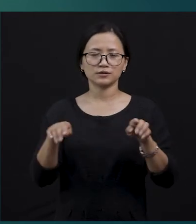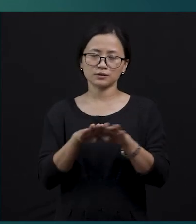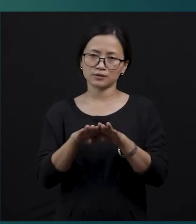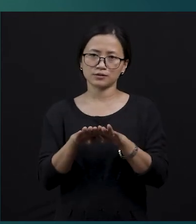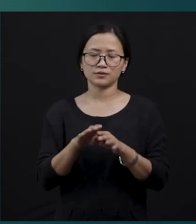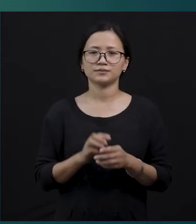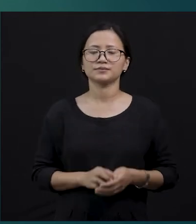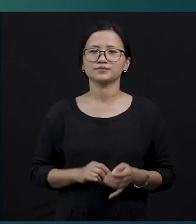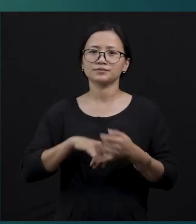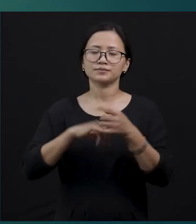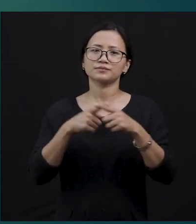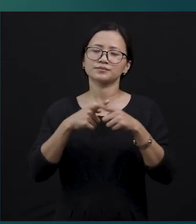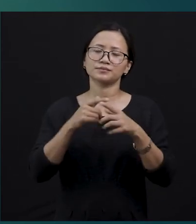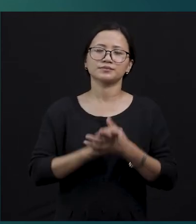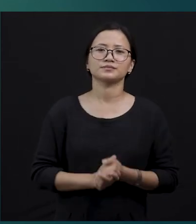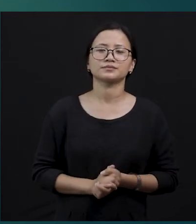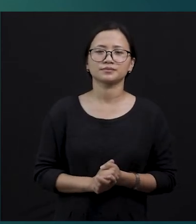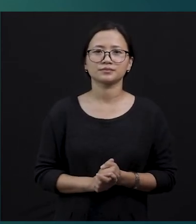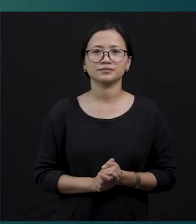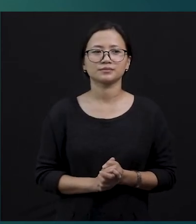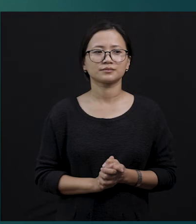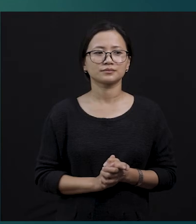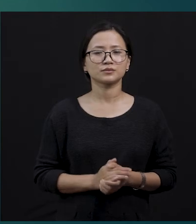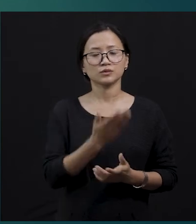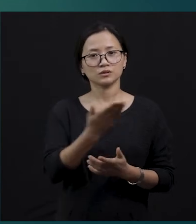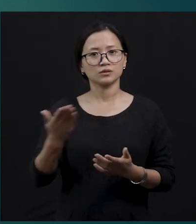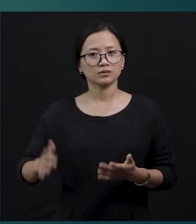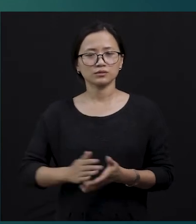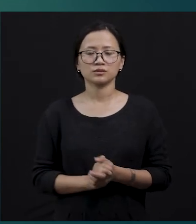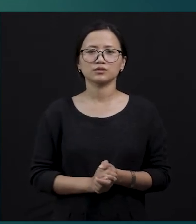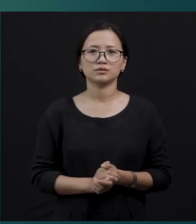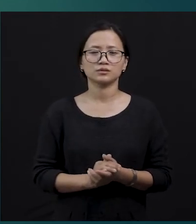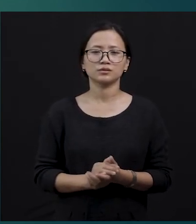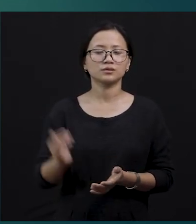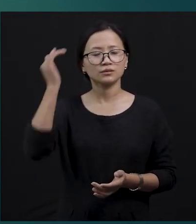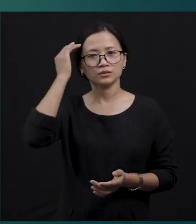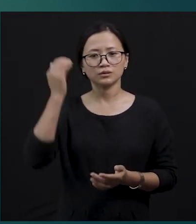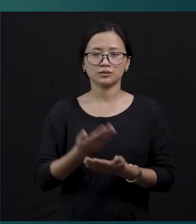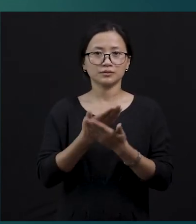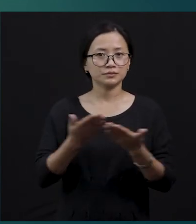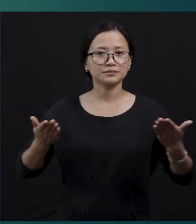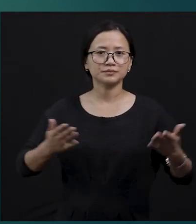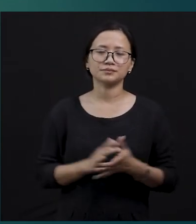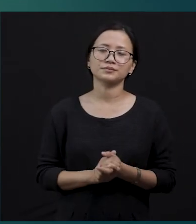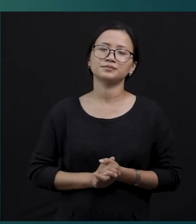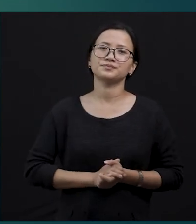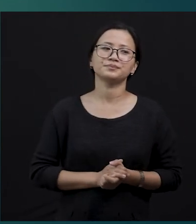Saturday, and then Sunday, right? So those things you have to know them, all